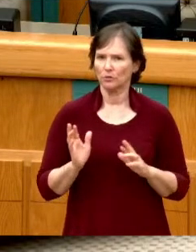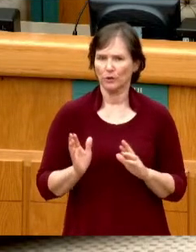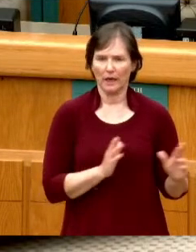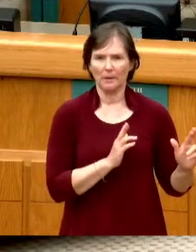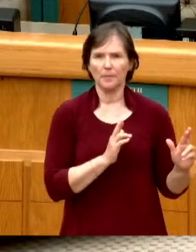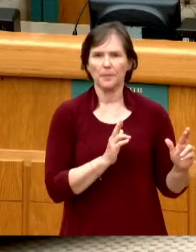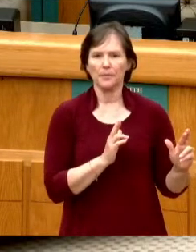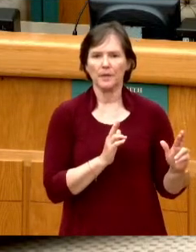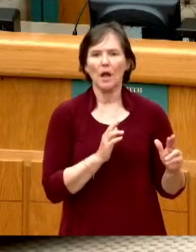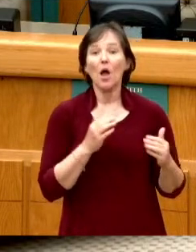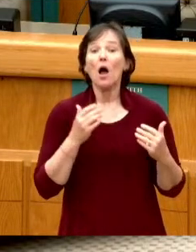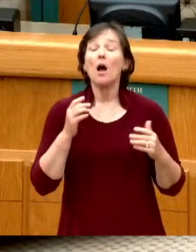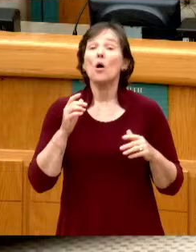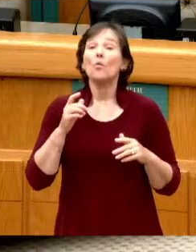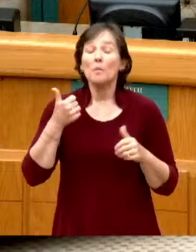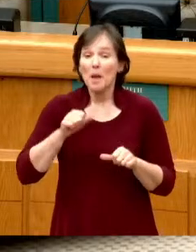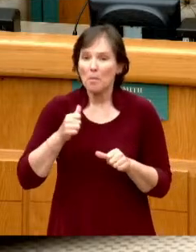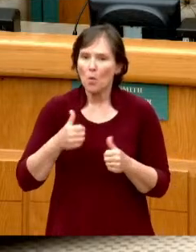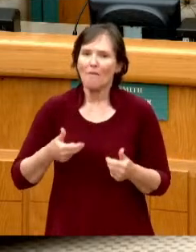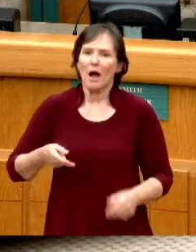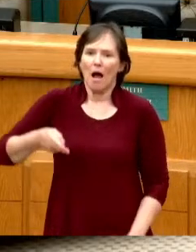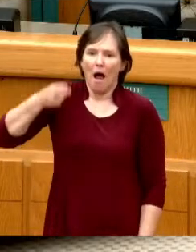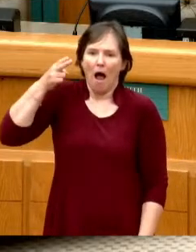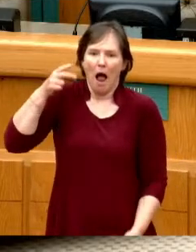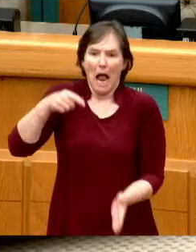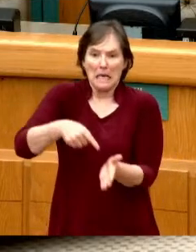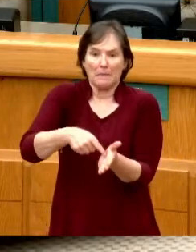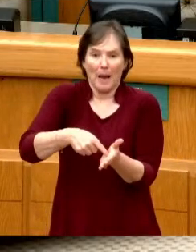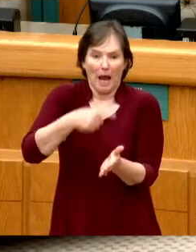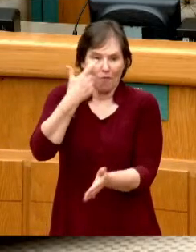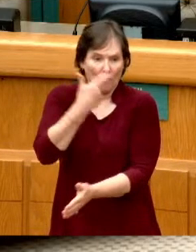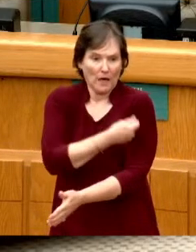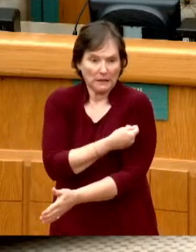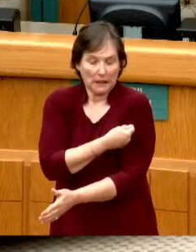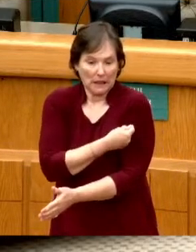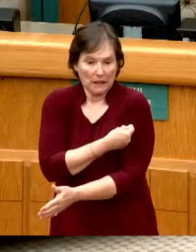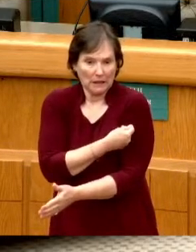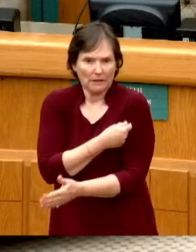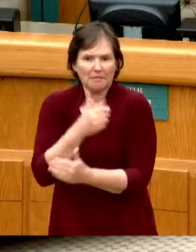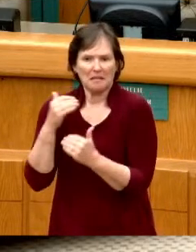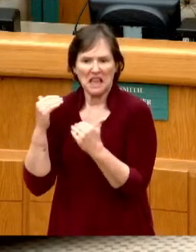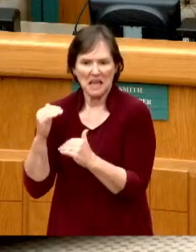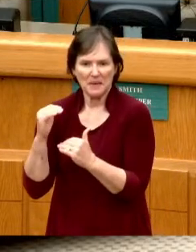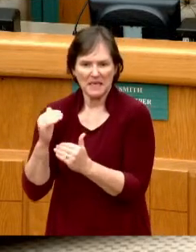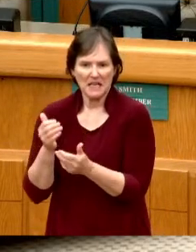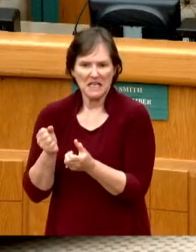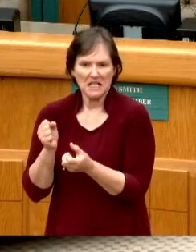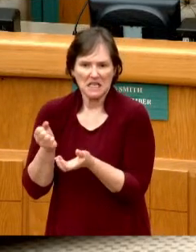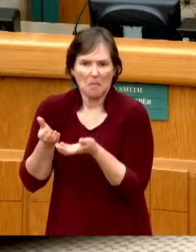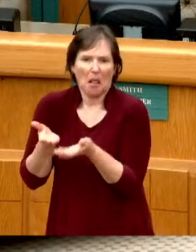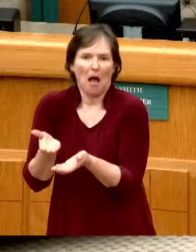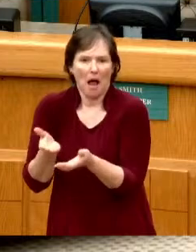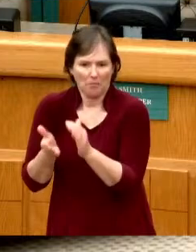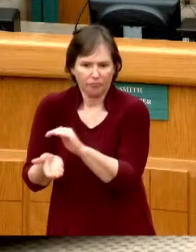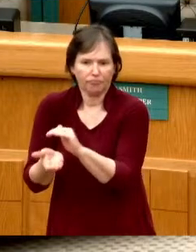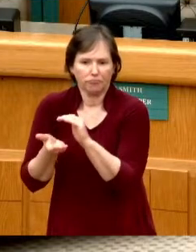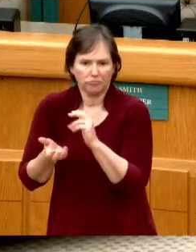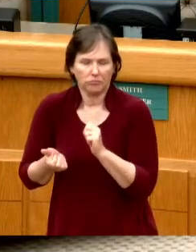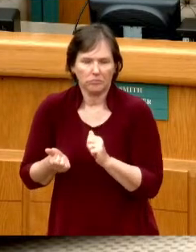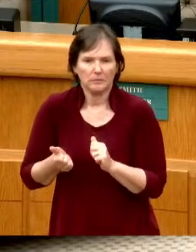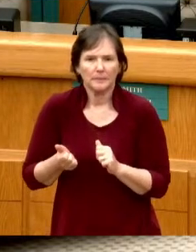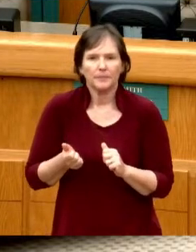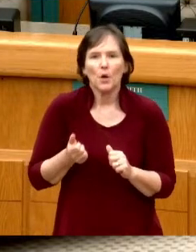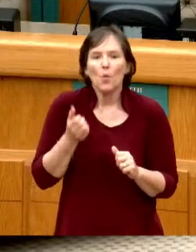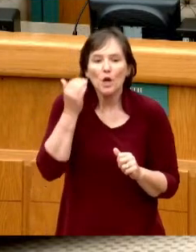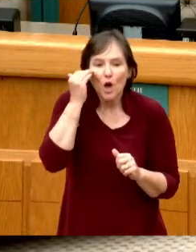high volume of demand and a limited supply of vaccine. Fortunately, we know who many of